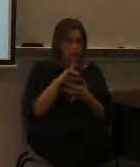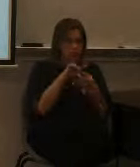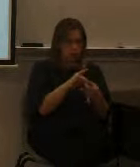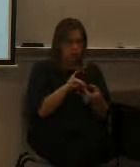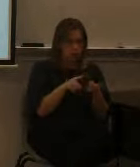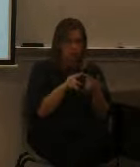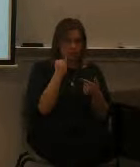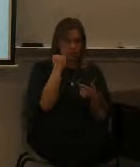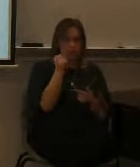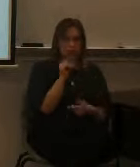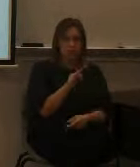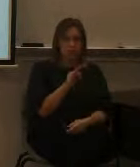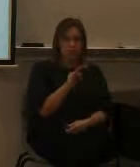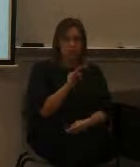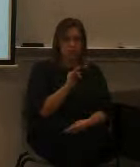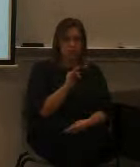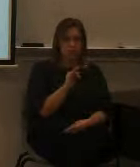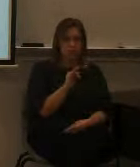idea of